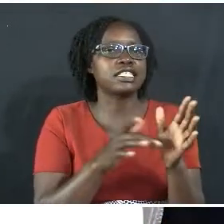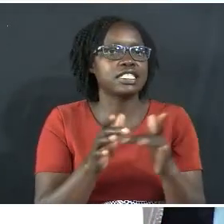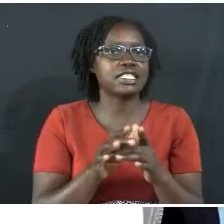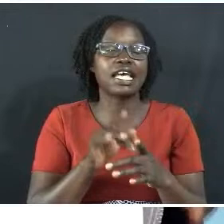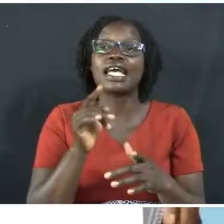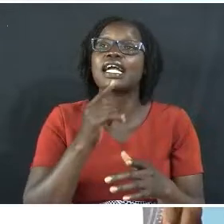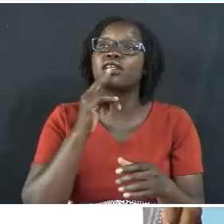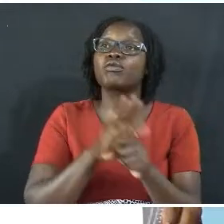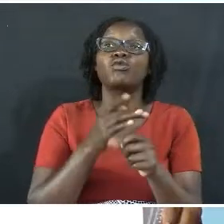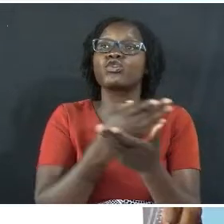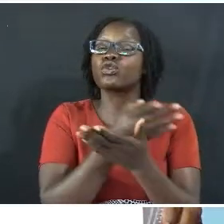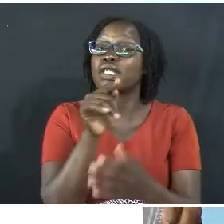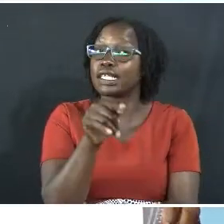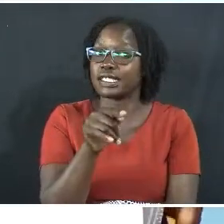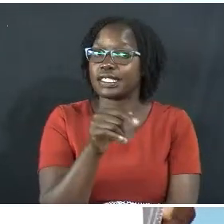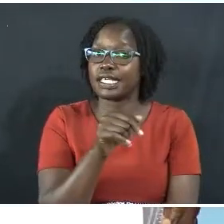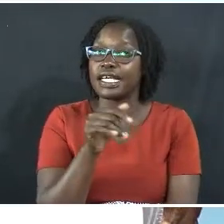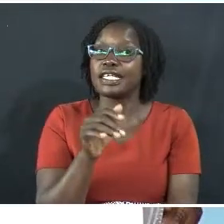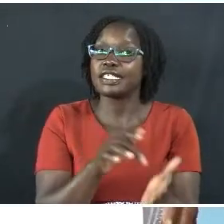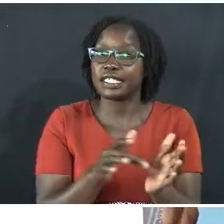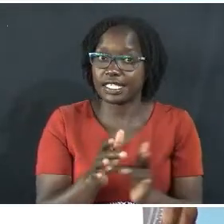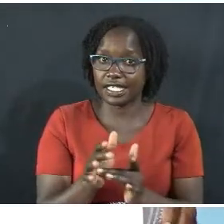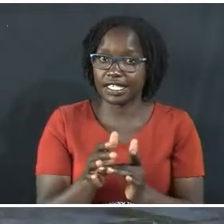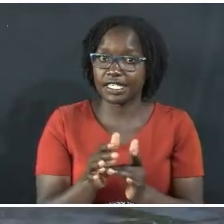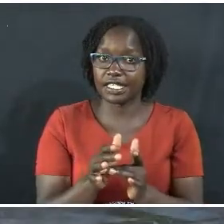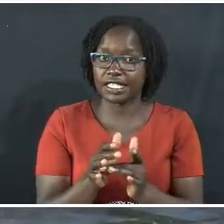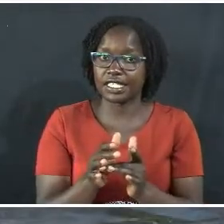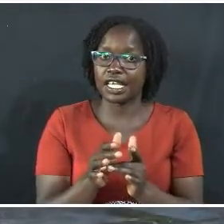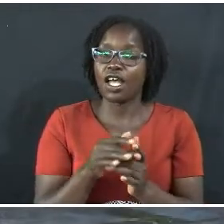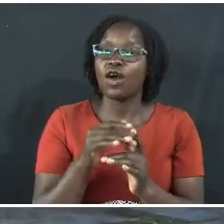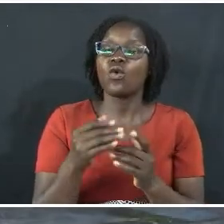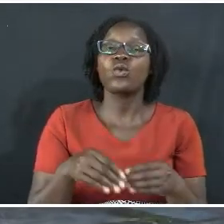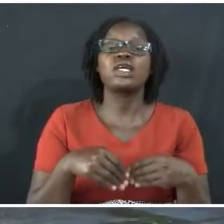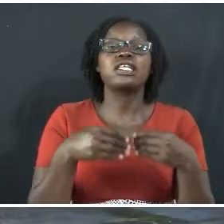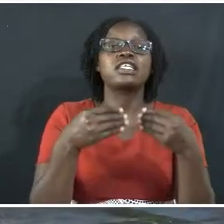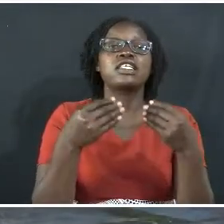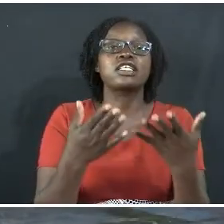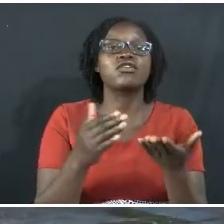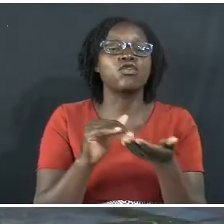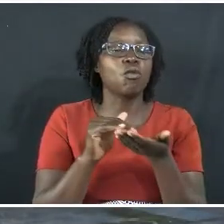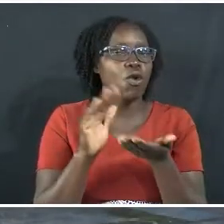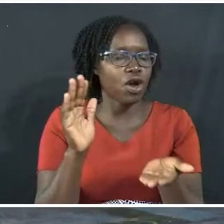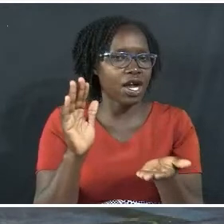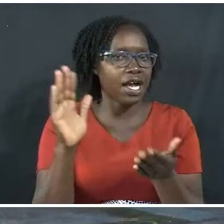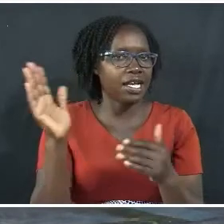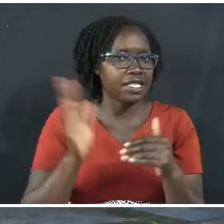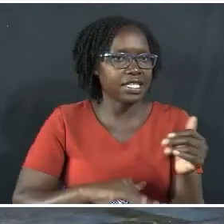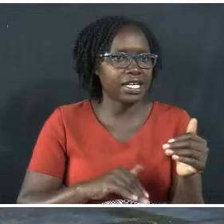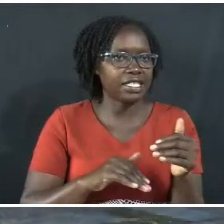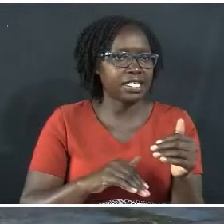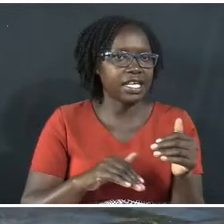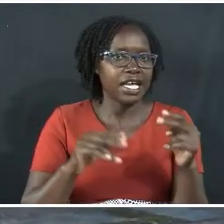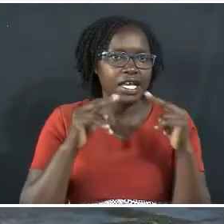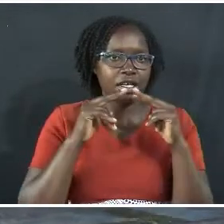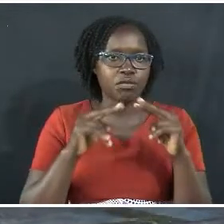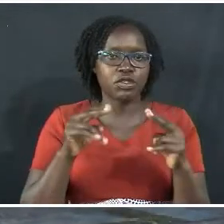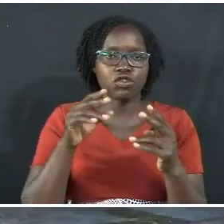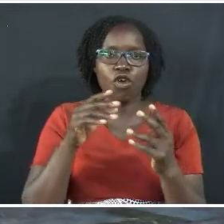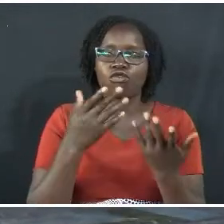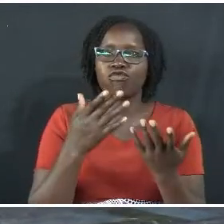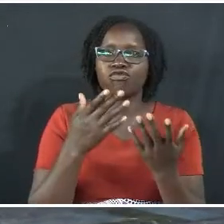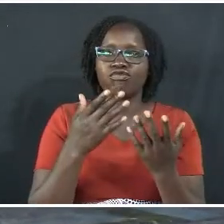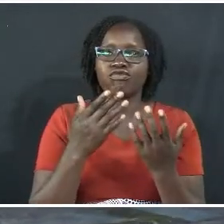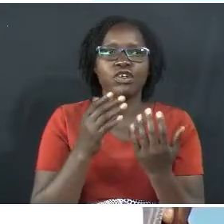can guarantee you. Jesus will offer you more than a piece of chocolate.